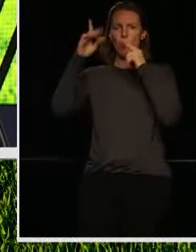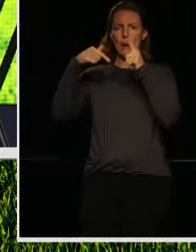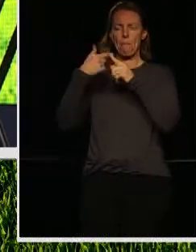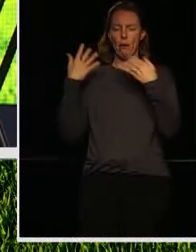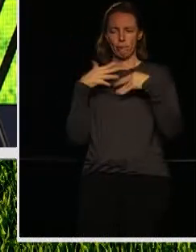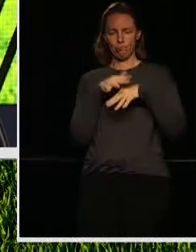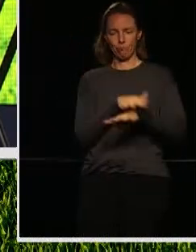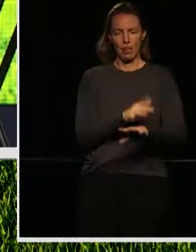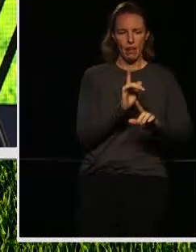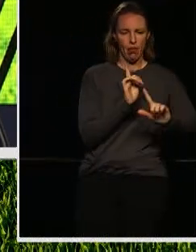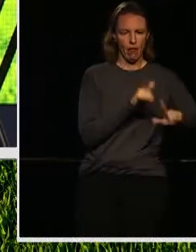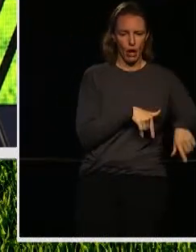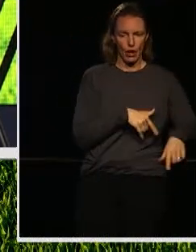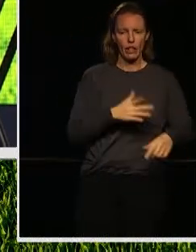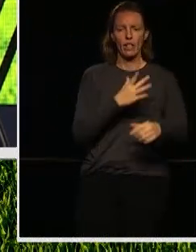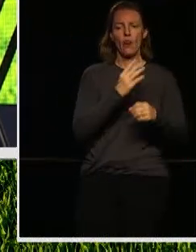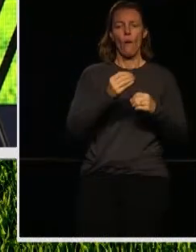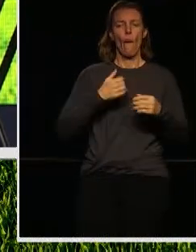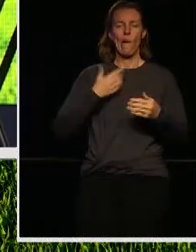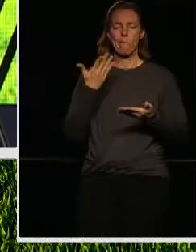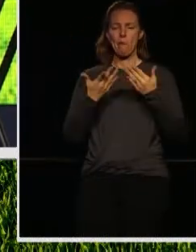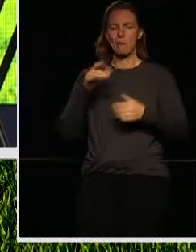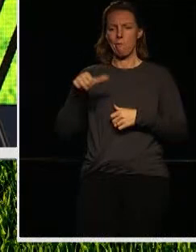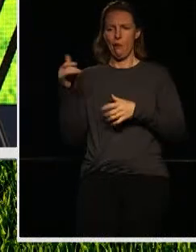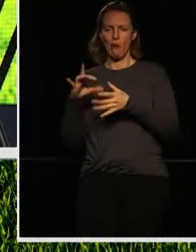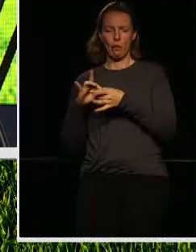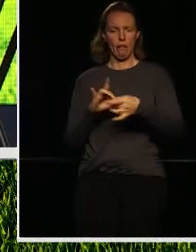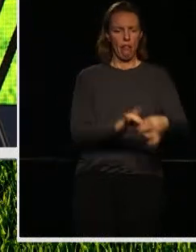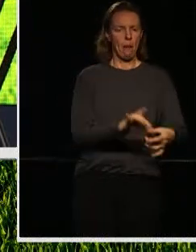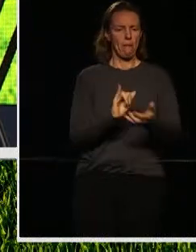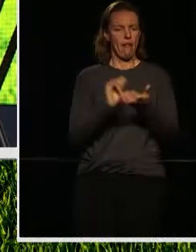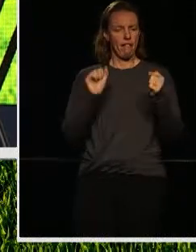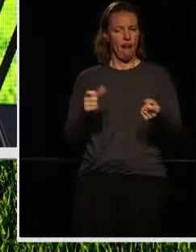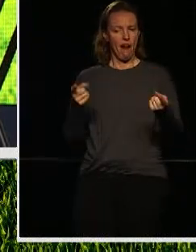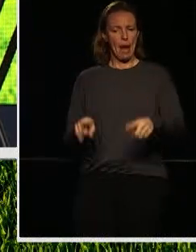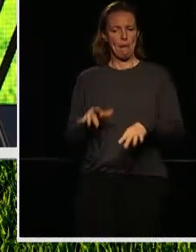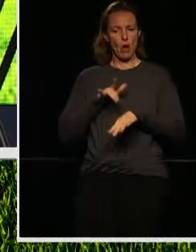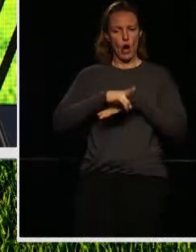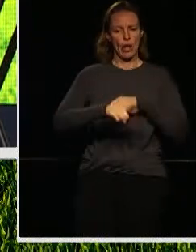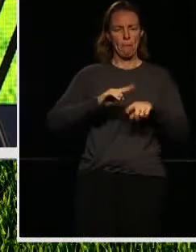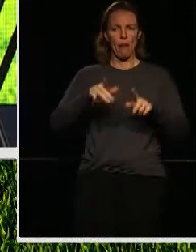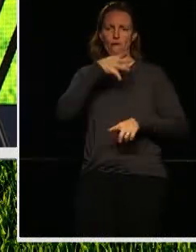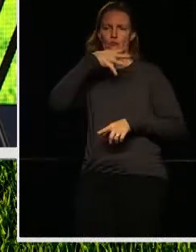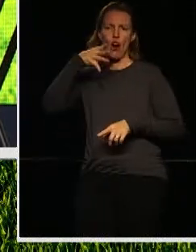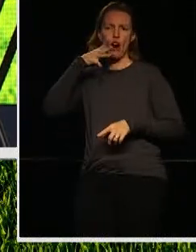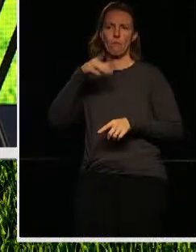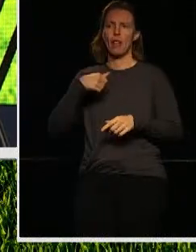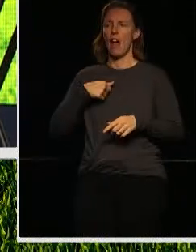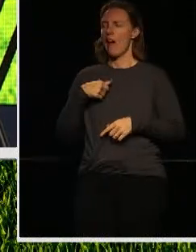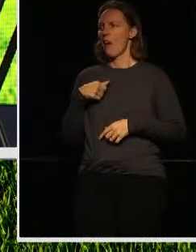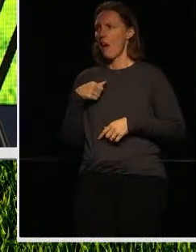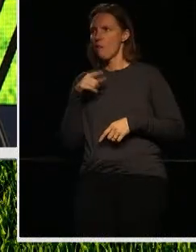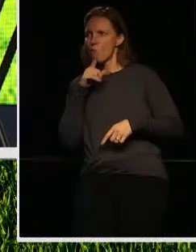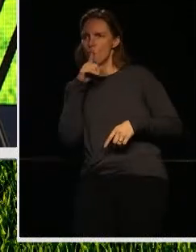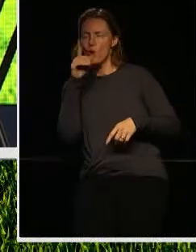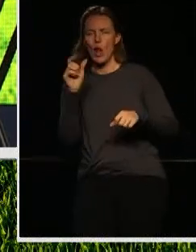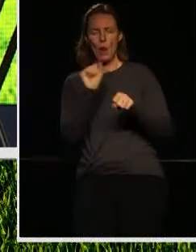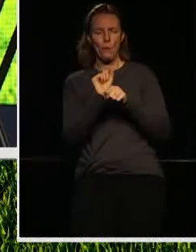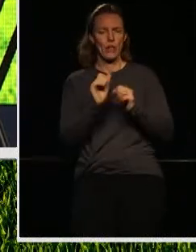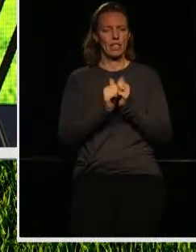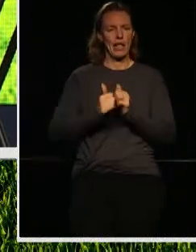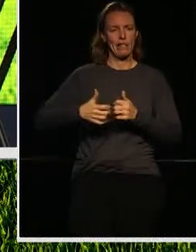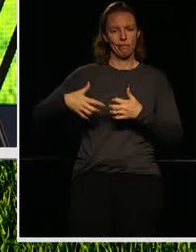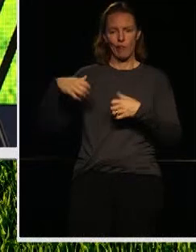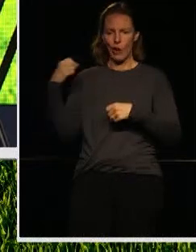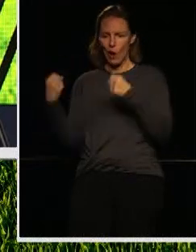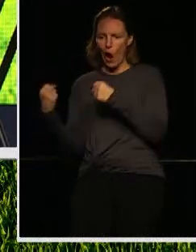et cetera. Or maybe, there's some other collaborations that could happen earlier. But farms are really, I've worked in, automotive and banking, and